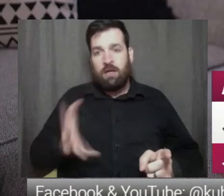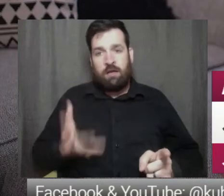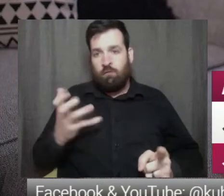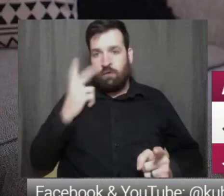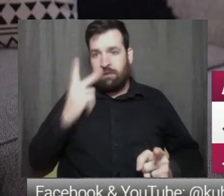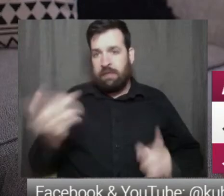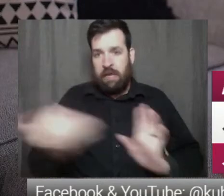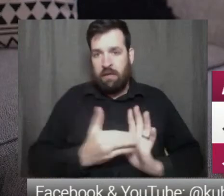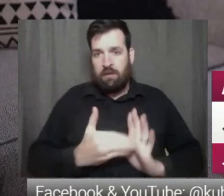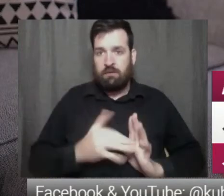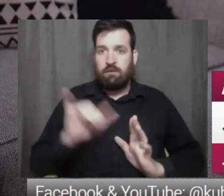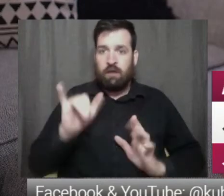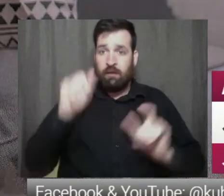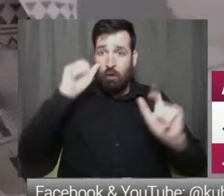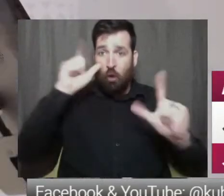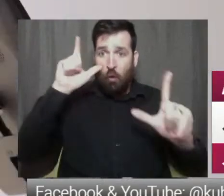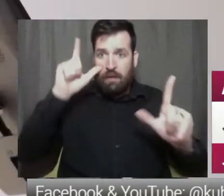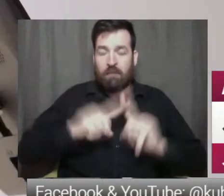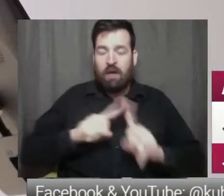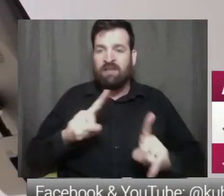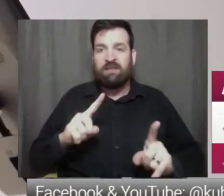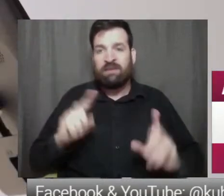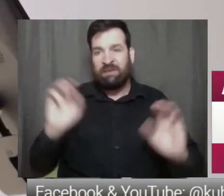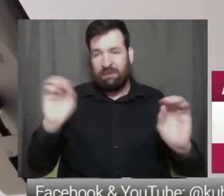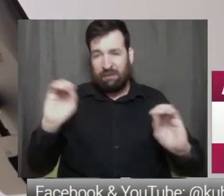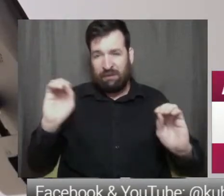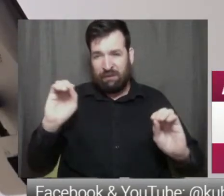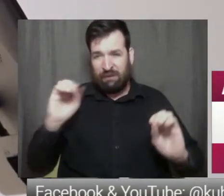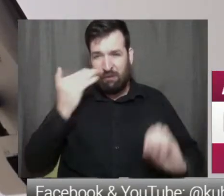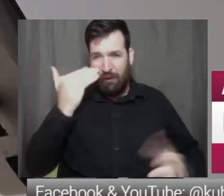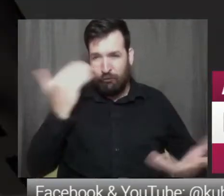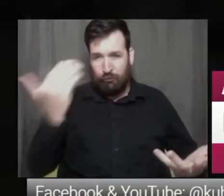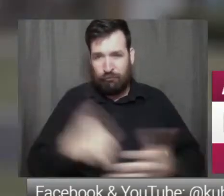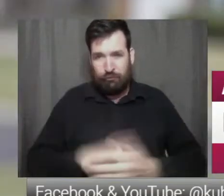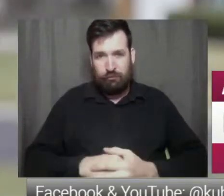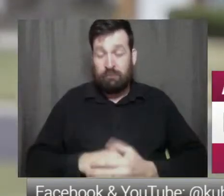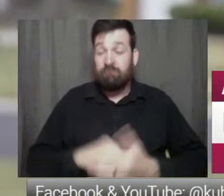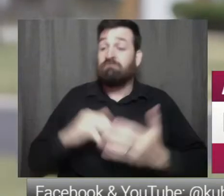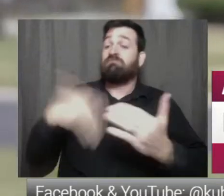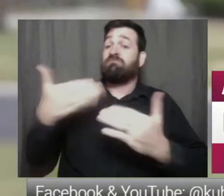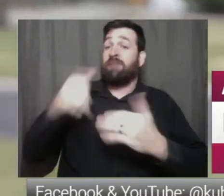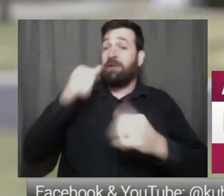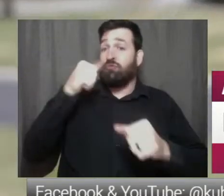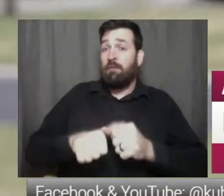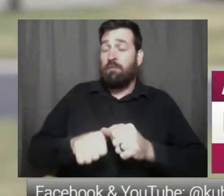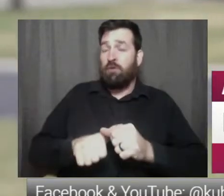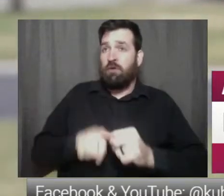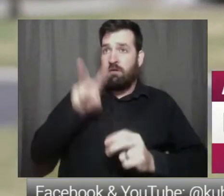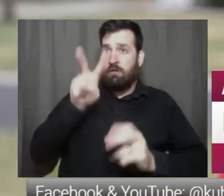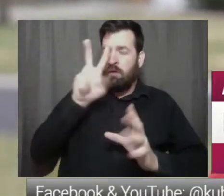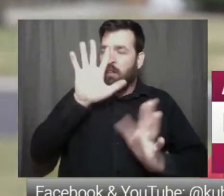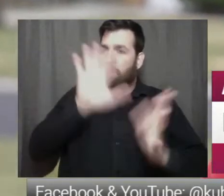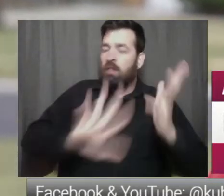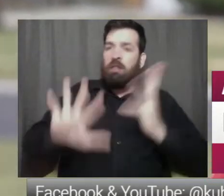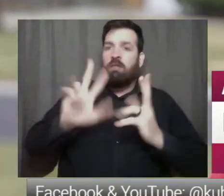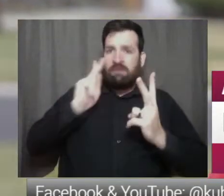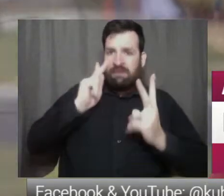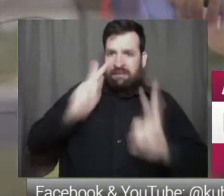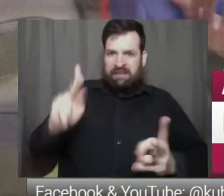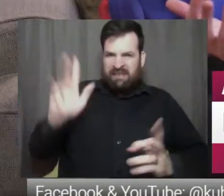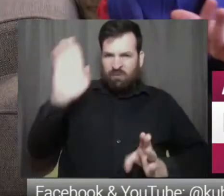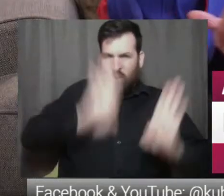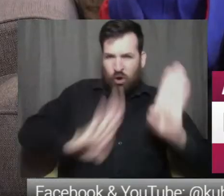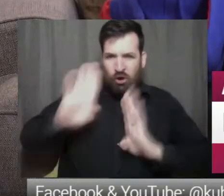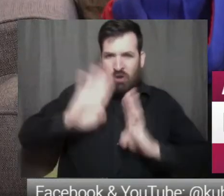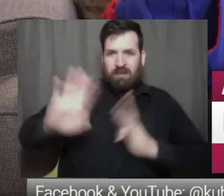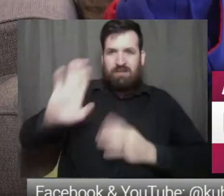were open, but he was not there. The next thing Jeff remembers is his eyes focusing and seeing the worried little face of his sweet son. Said the